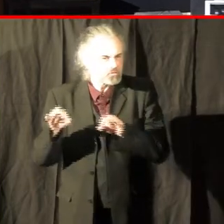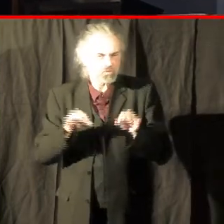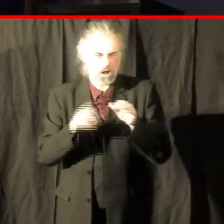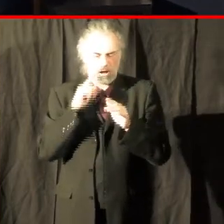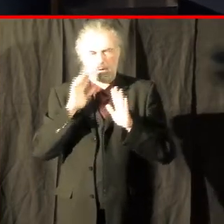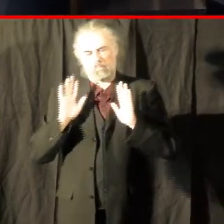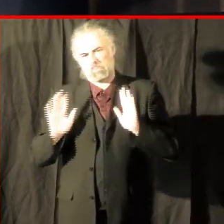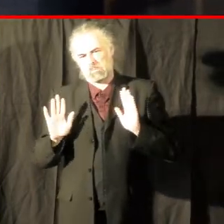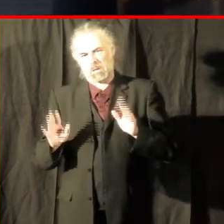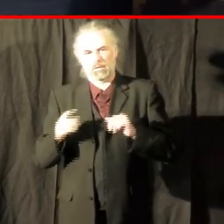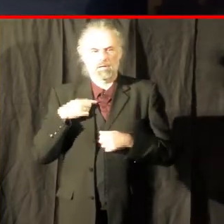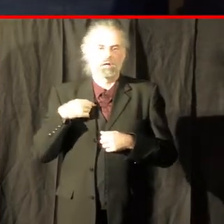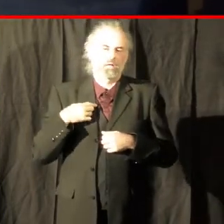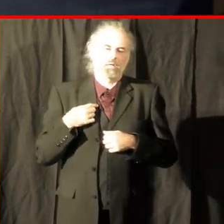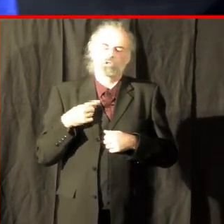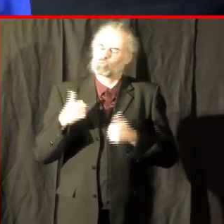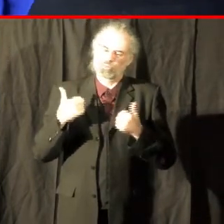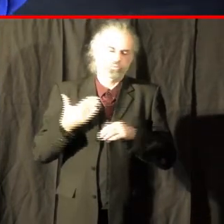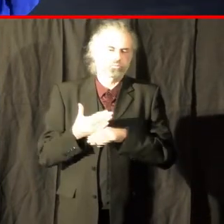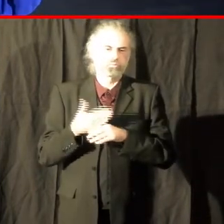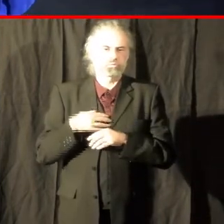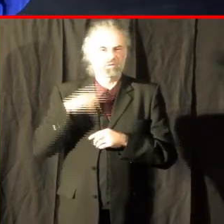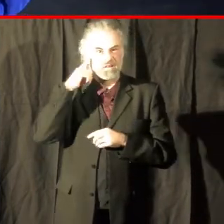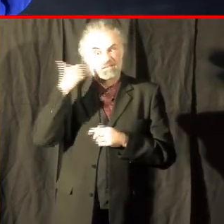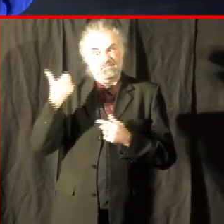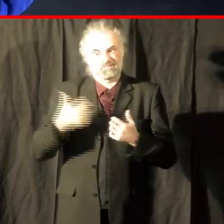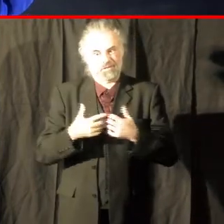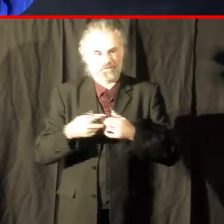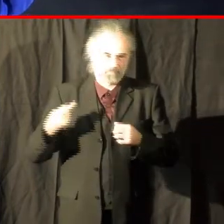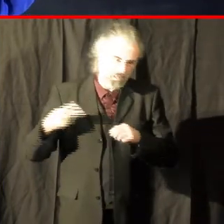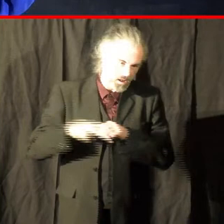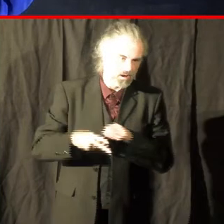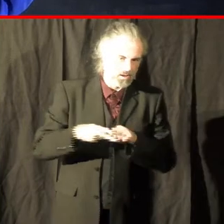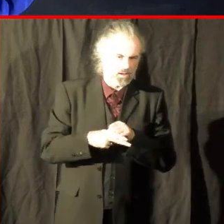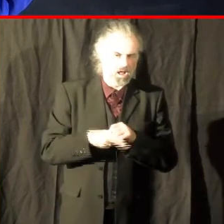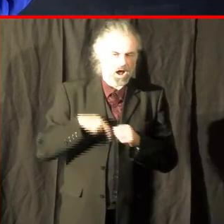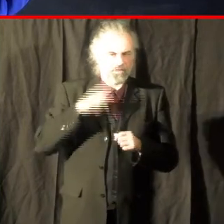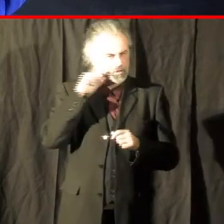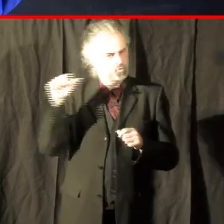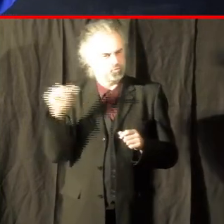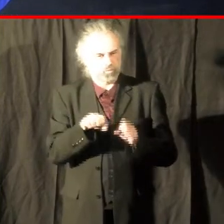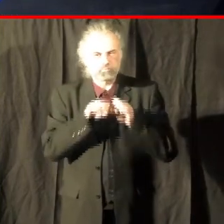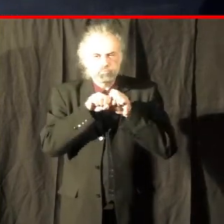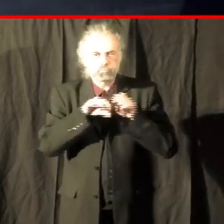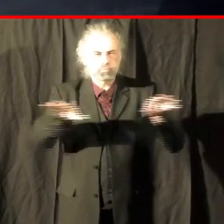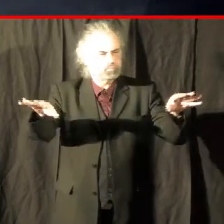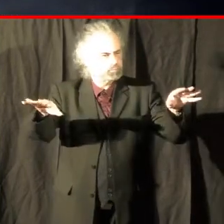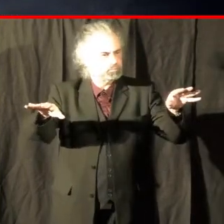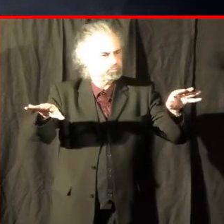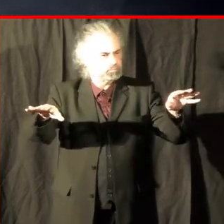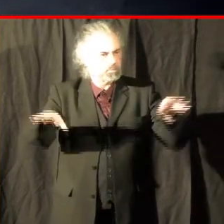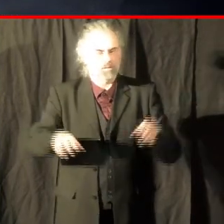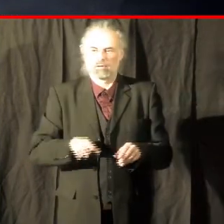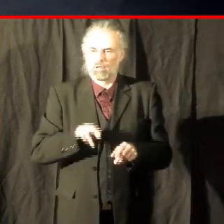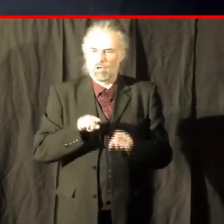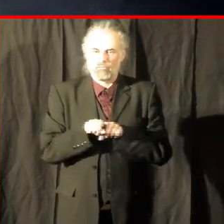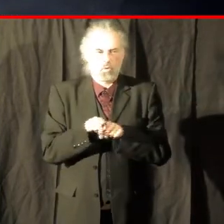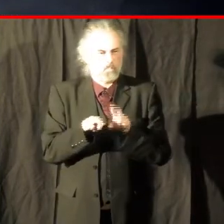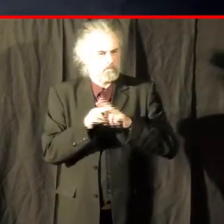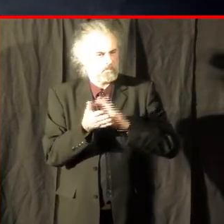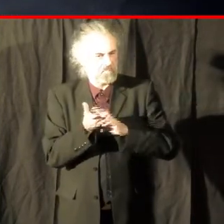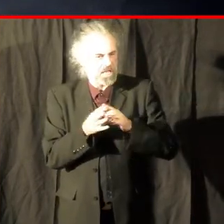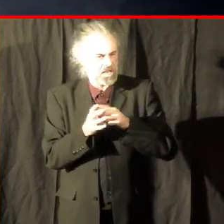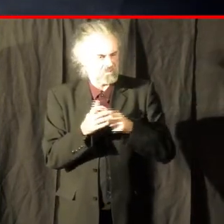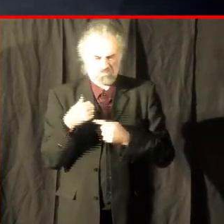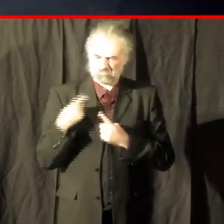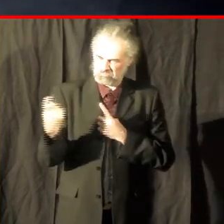these times of uni cuts. Absolutely, I think we should capitalise on this and get this out to the media. So I was just going to come and have a chat to you and see what you thought,